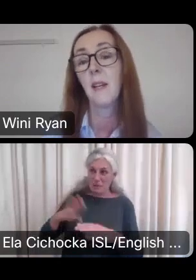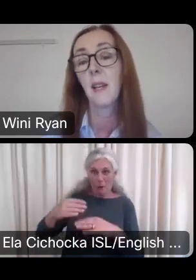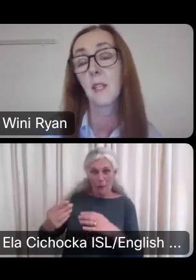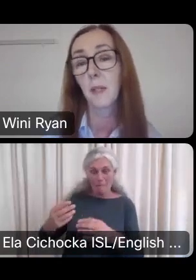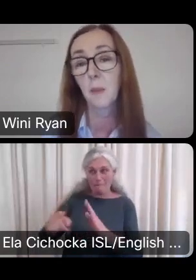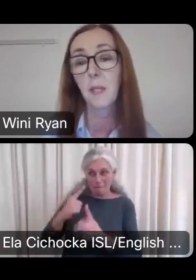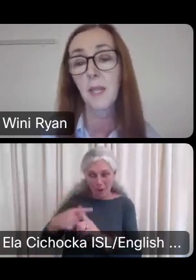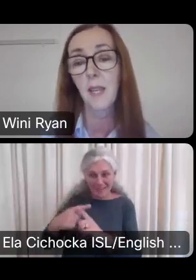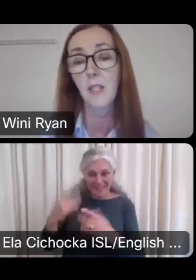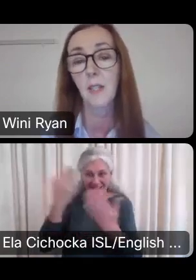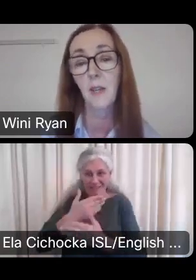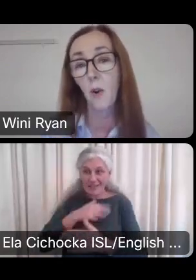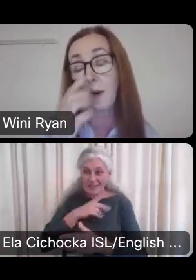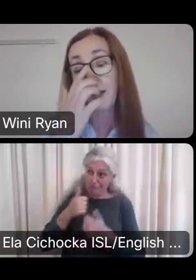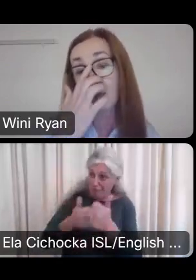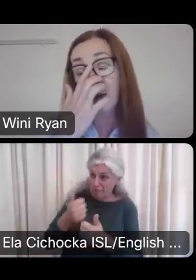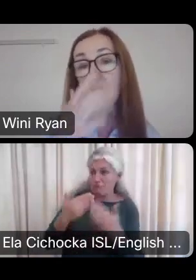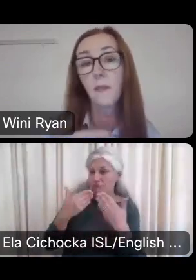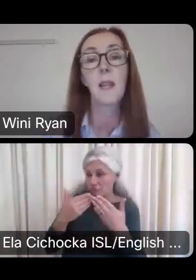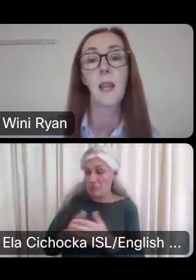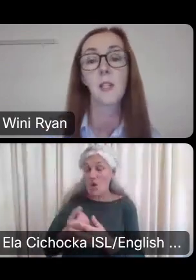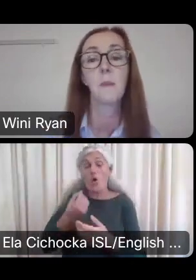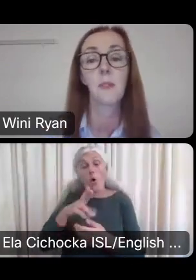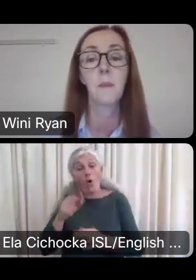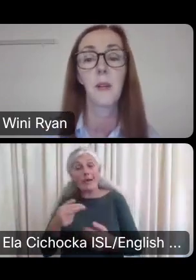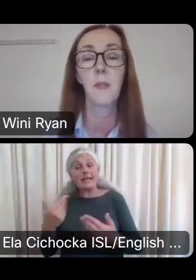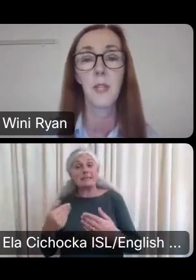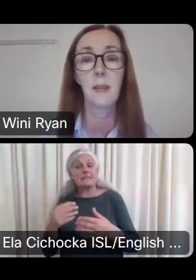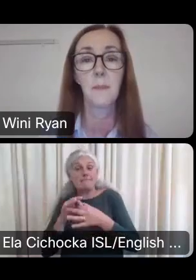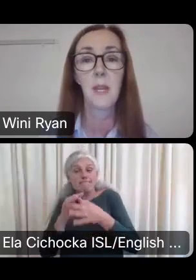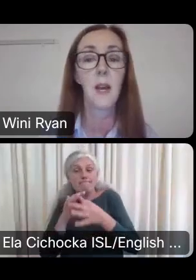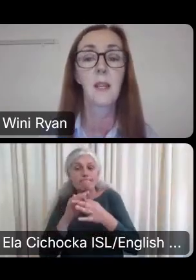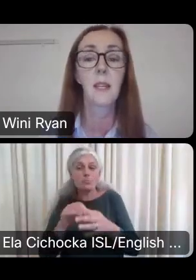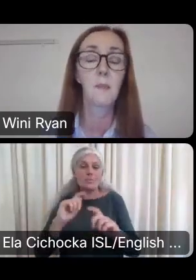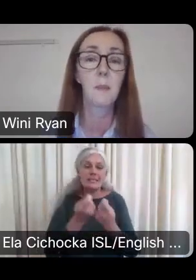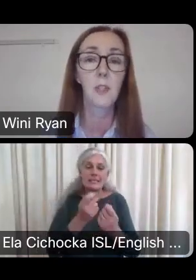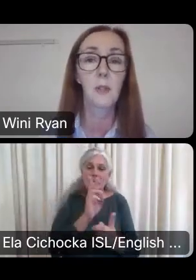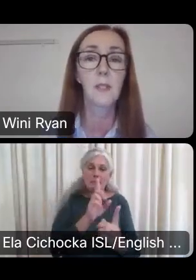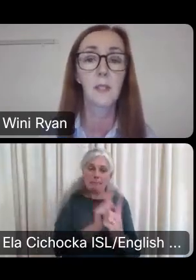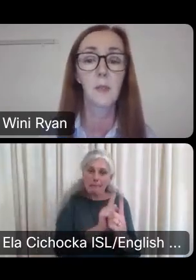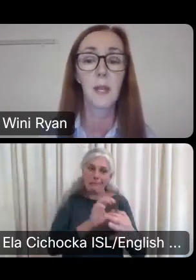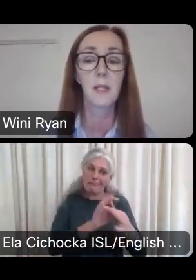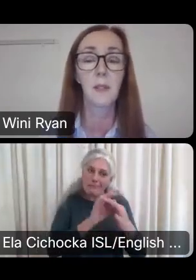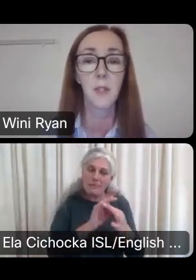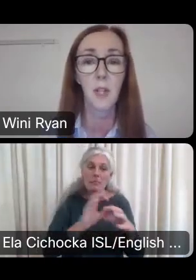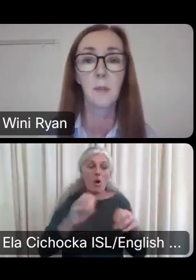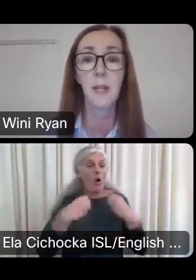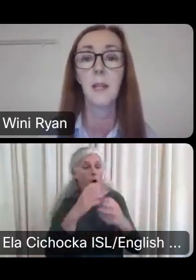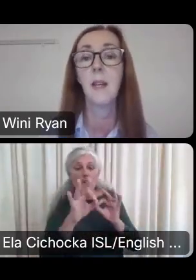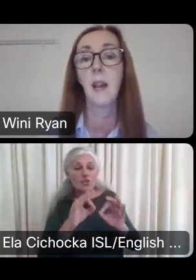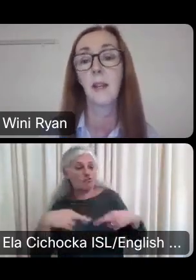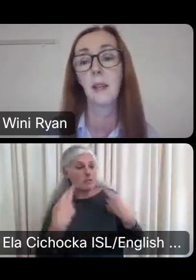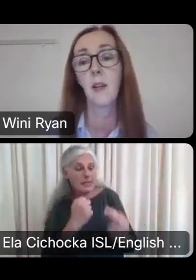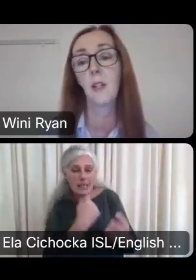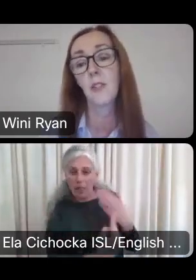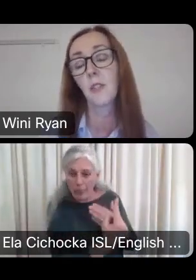I express appreciation, or I can build affiliation with somebody on the team. I can give people choices respecting their autonomy.